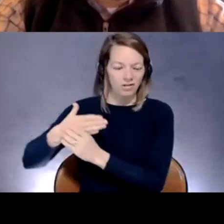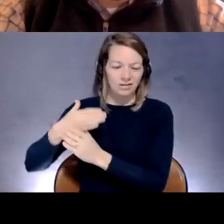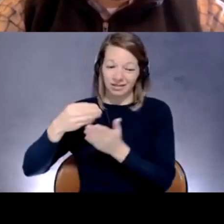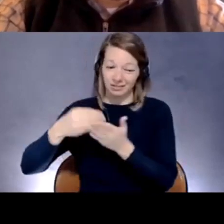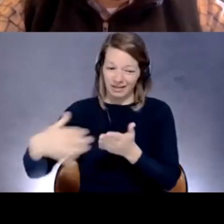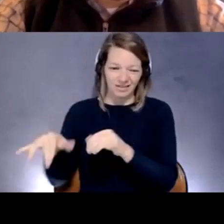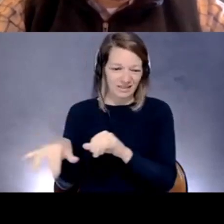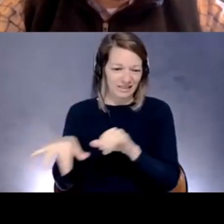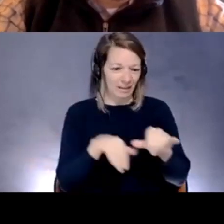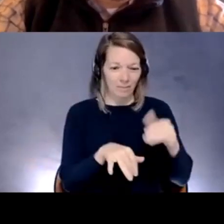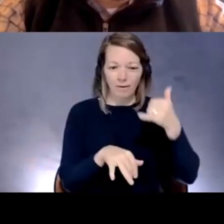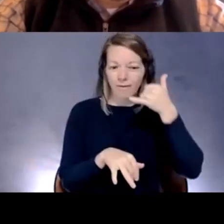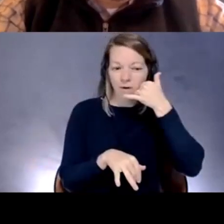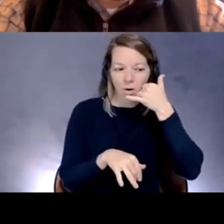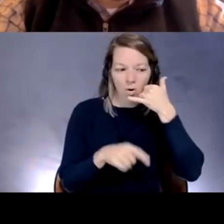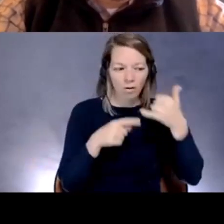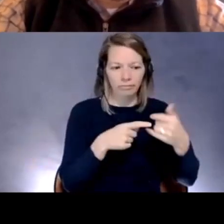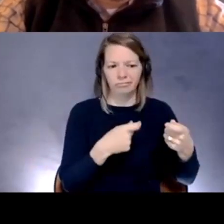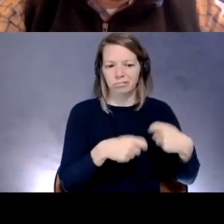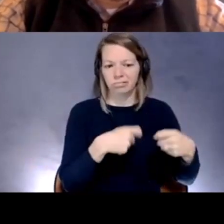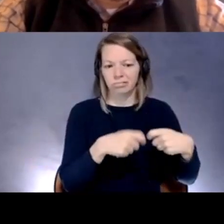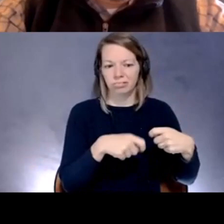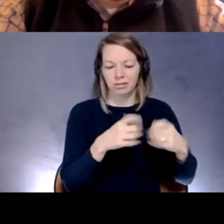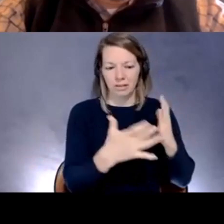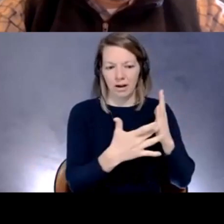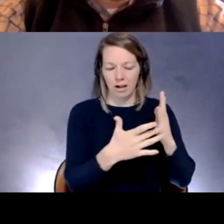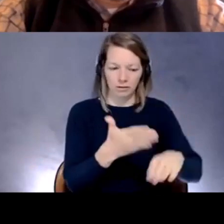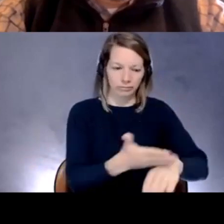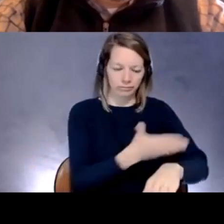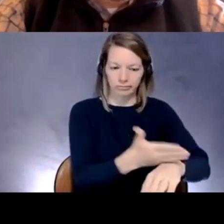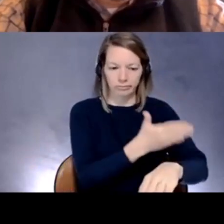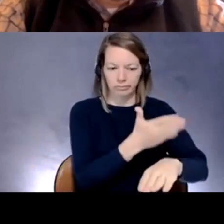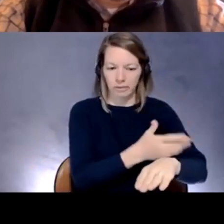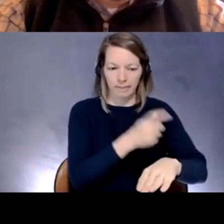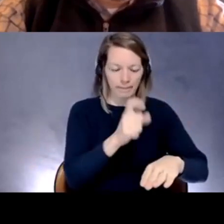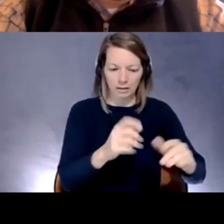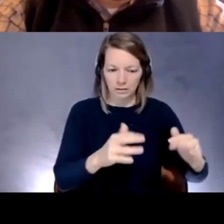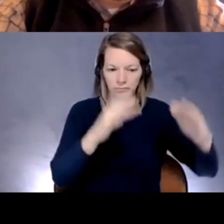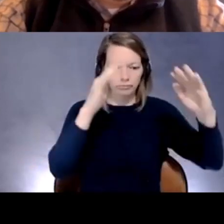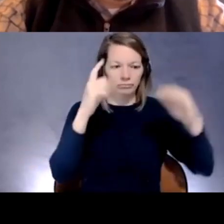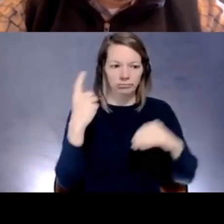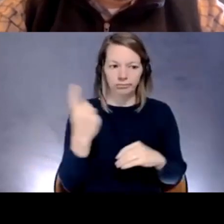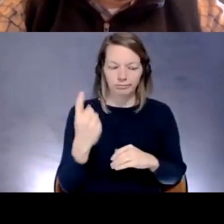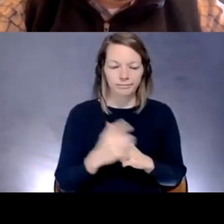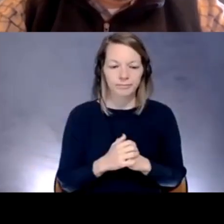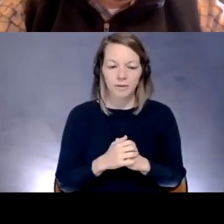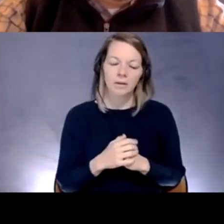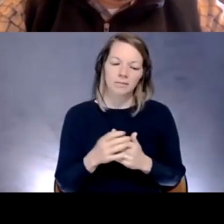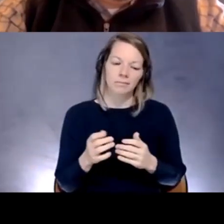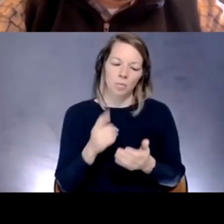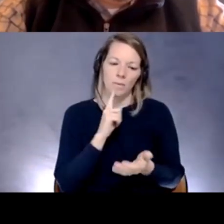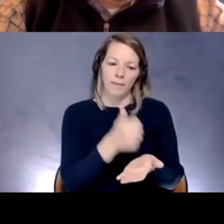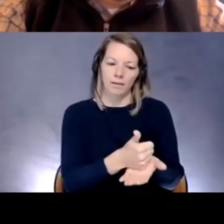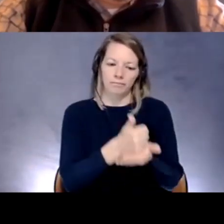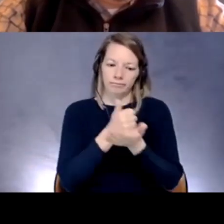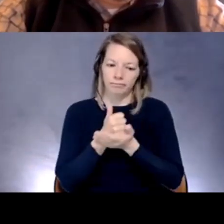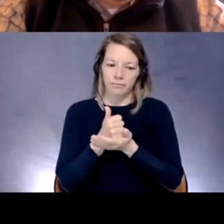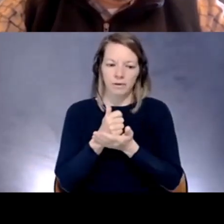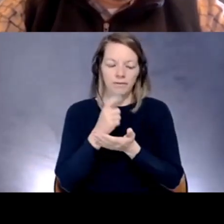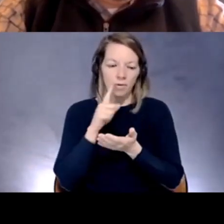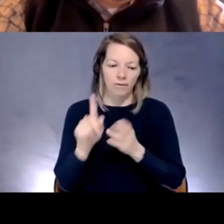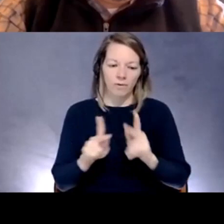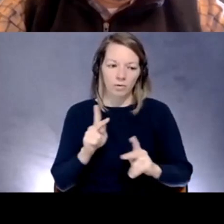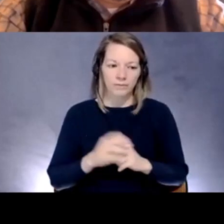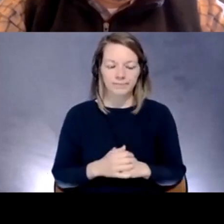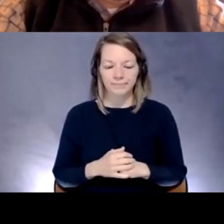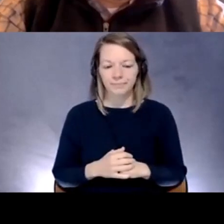phone, you know, those things don't last forever. You have to upgrade them. So I think that's going to be very helpful to folks.